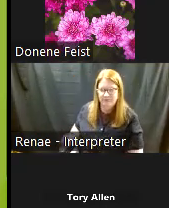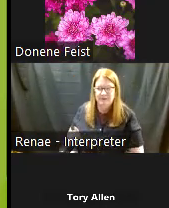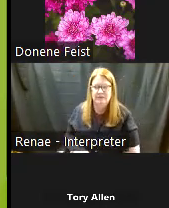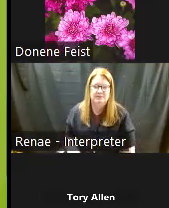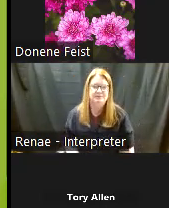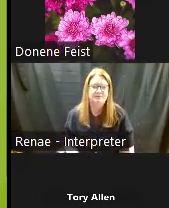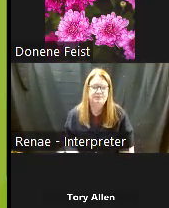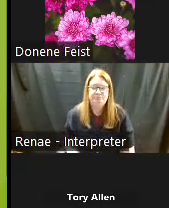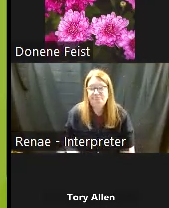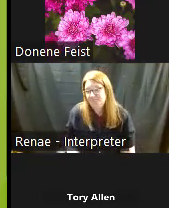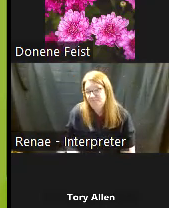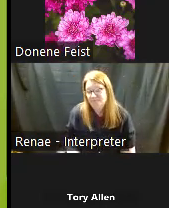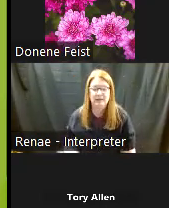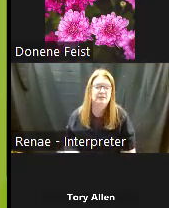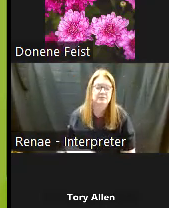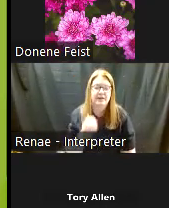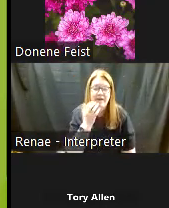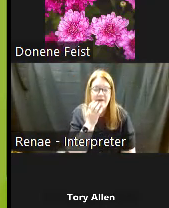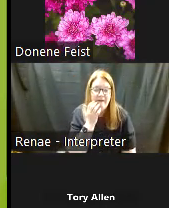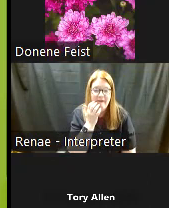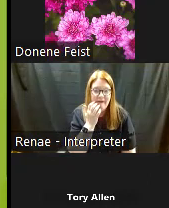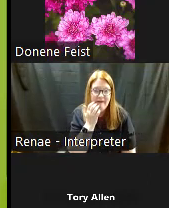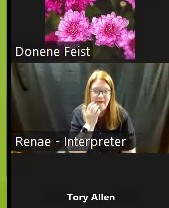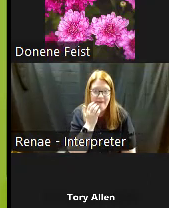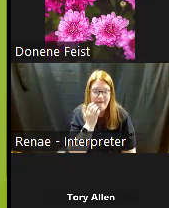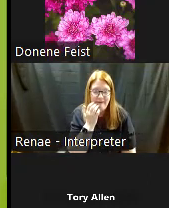think that's pretty much it on there. Go ahead next.